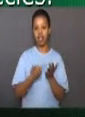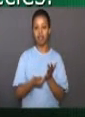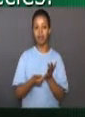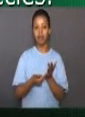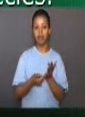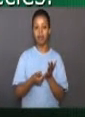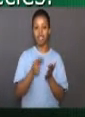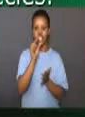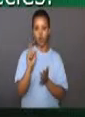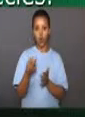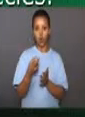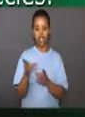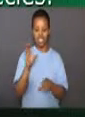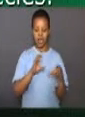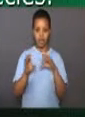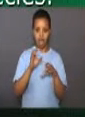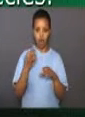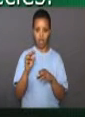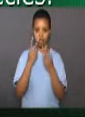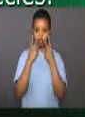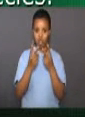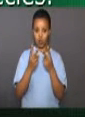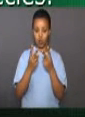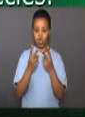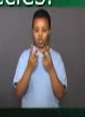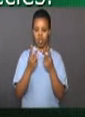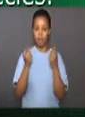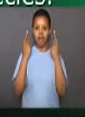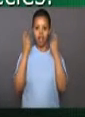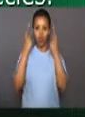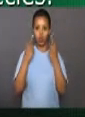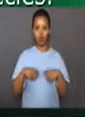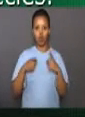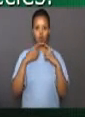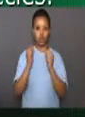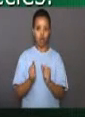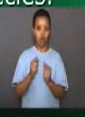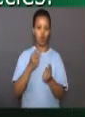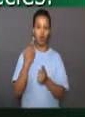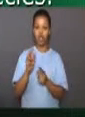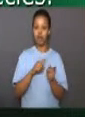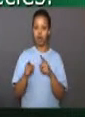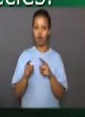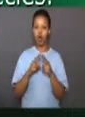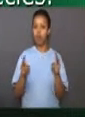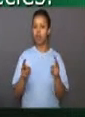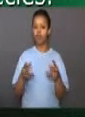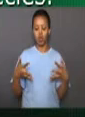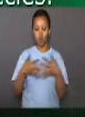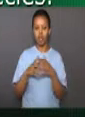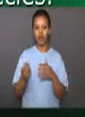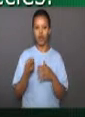of chemical, visual, or auditory stimuli, or it may be a highly